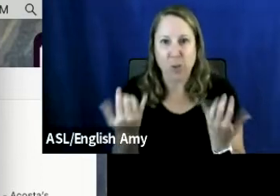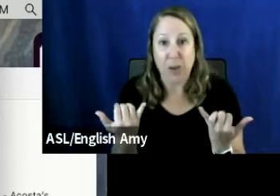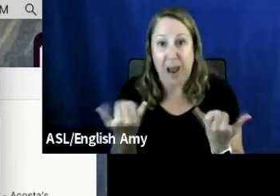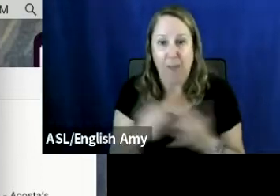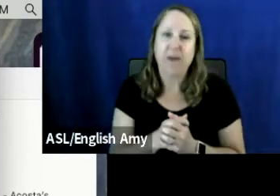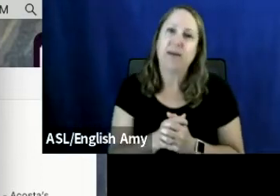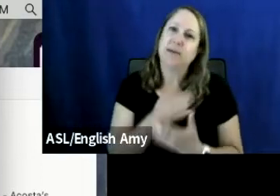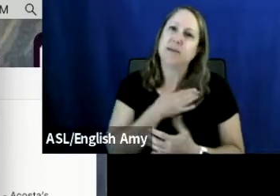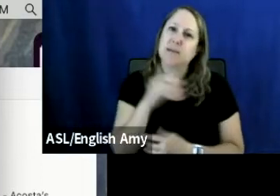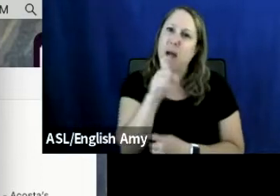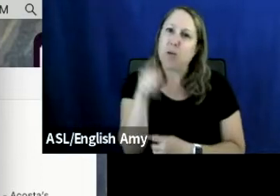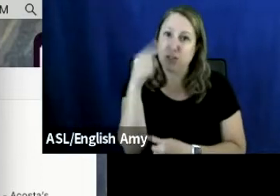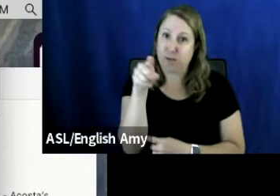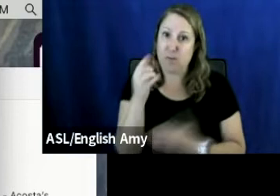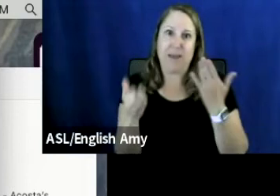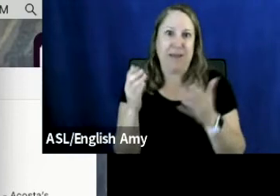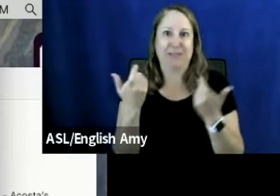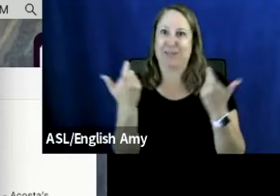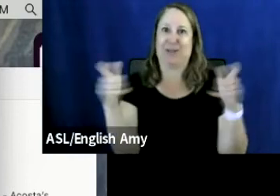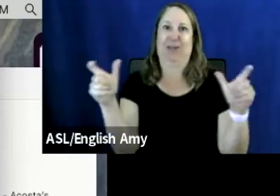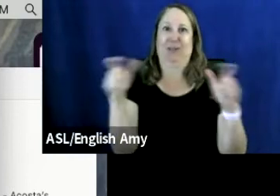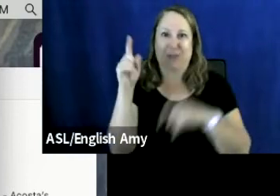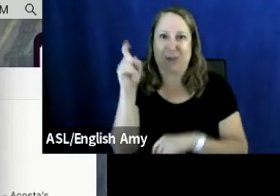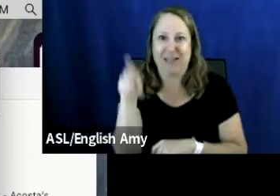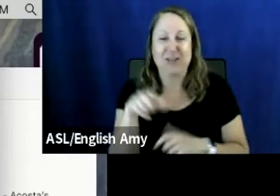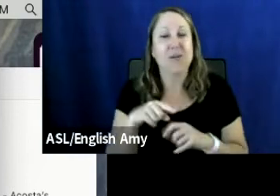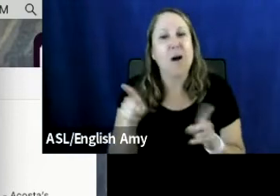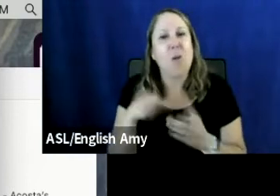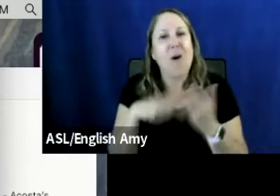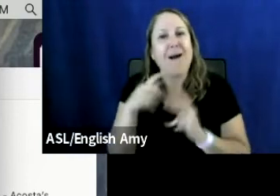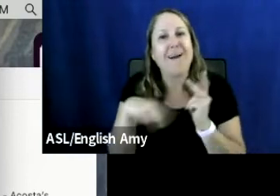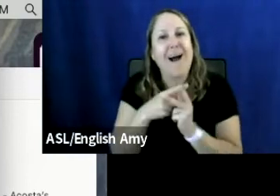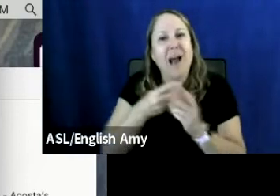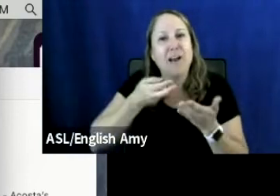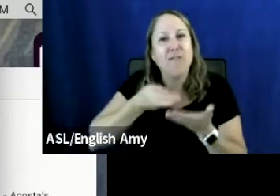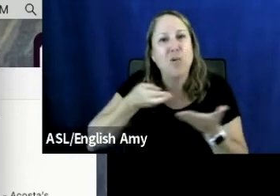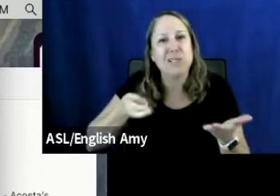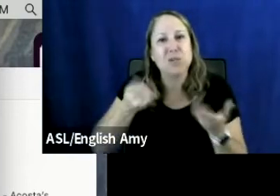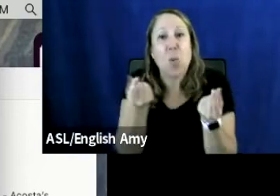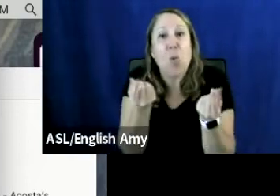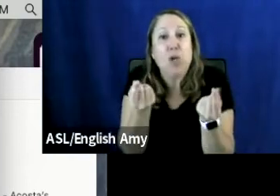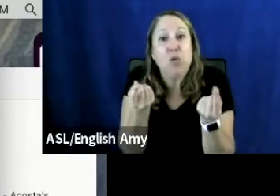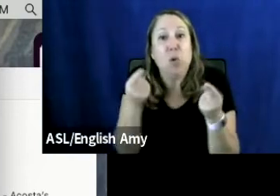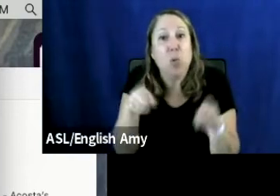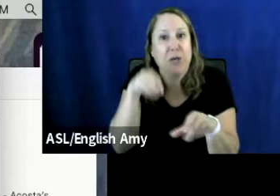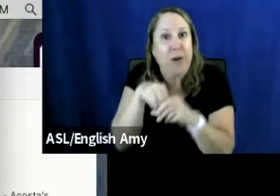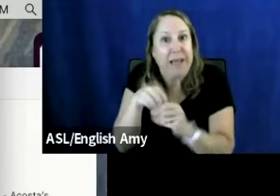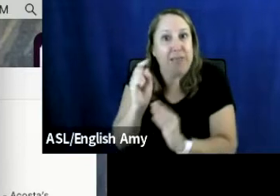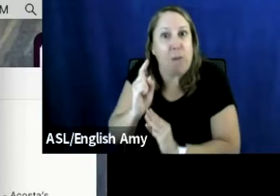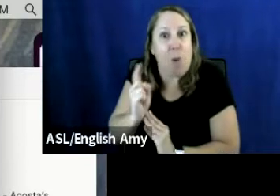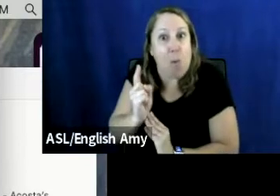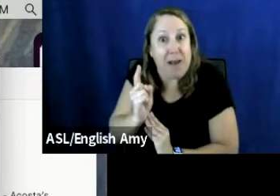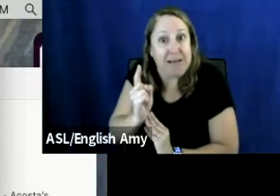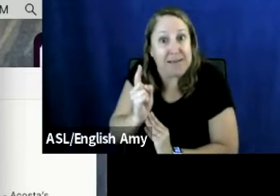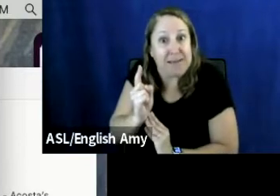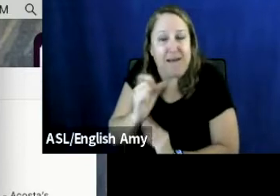just, maybe this is too big a question. What kinds of resources, what kinds of things do you do when you get in that moment, when you're quite kind